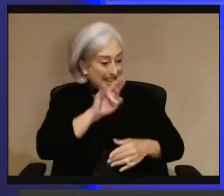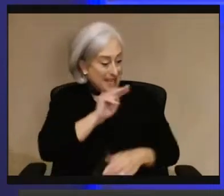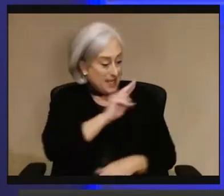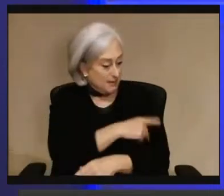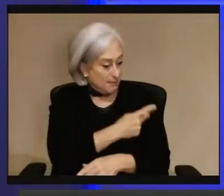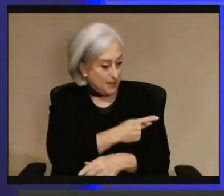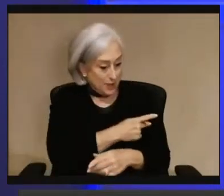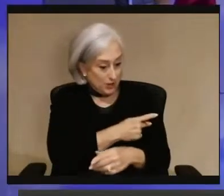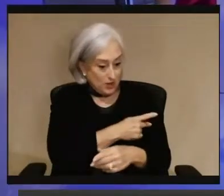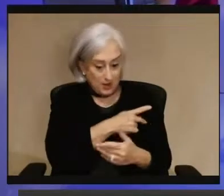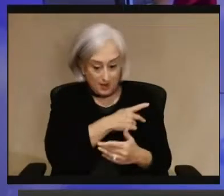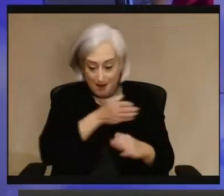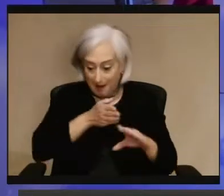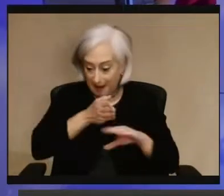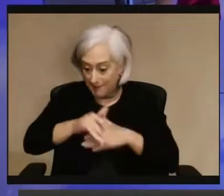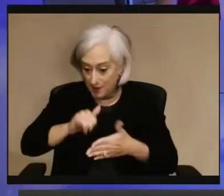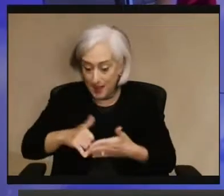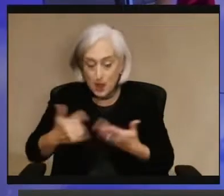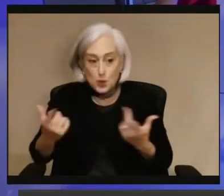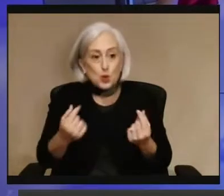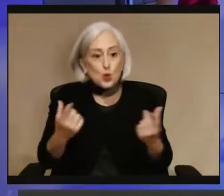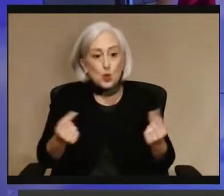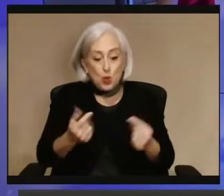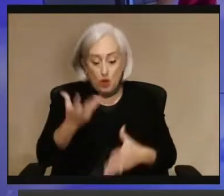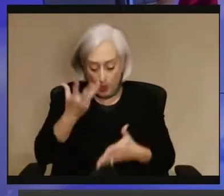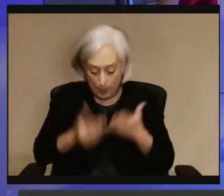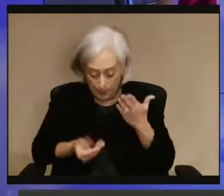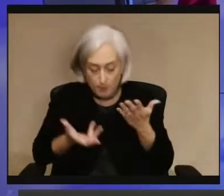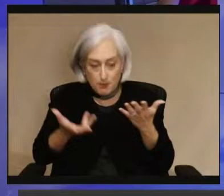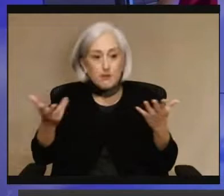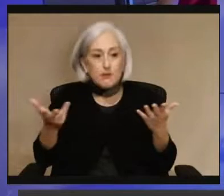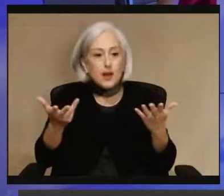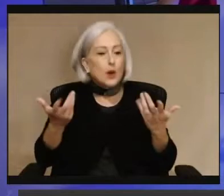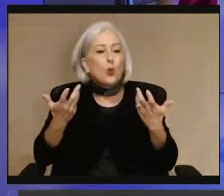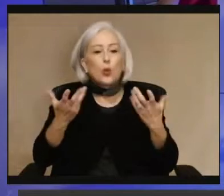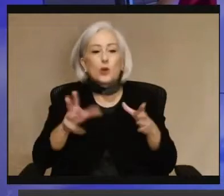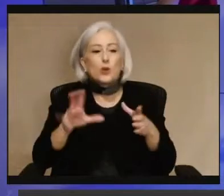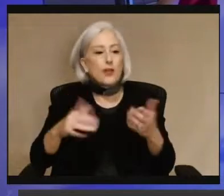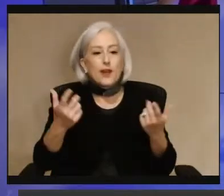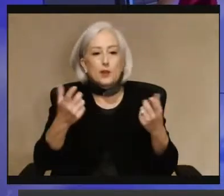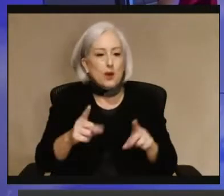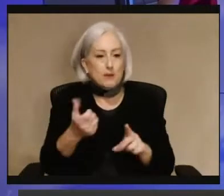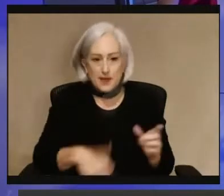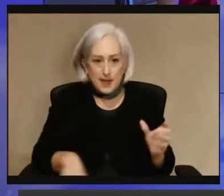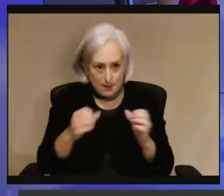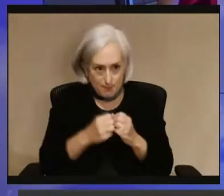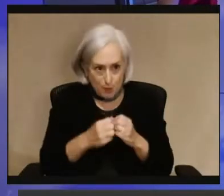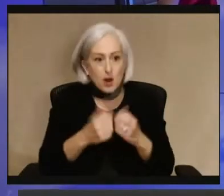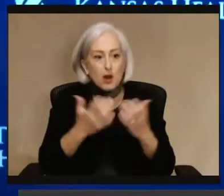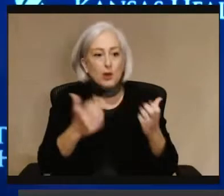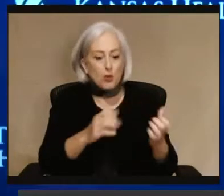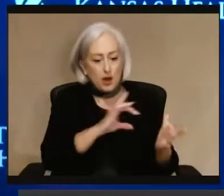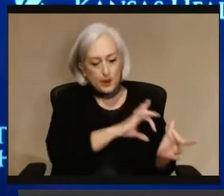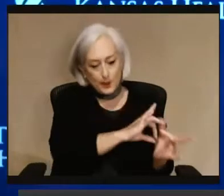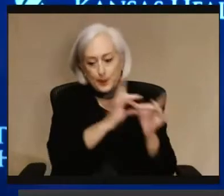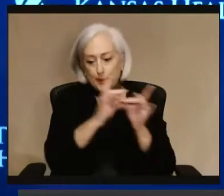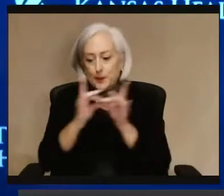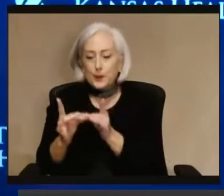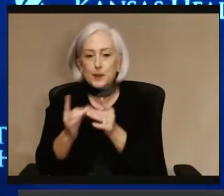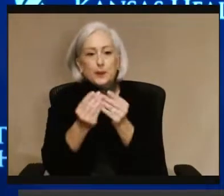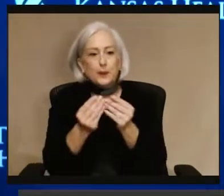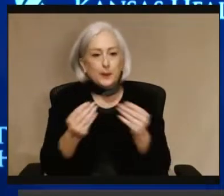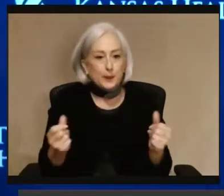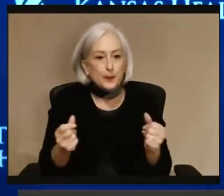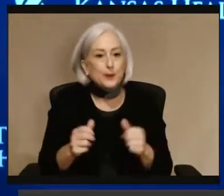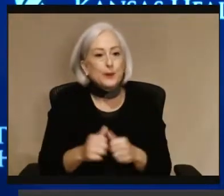anybody. So she answered it, but how impactful is this, and crucial is it to be able to care for our patients the whole way through?